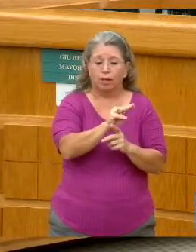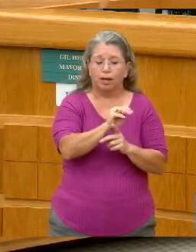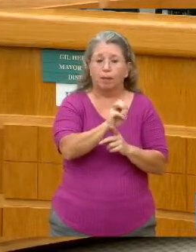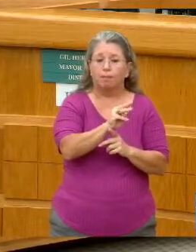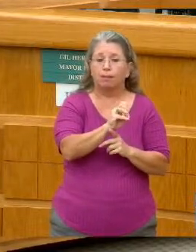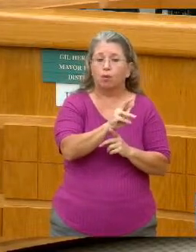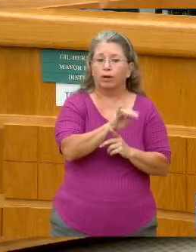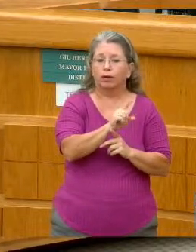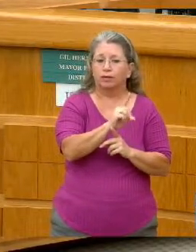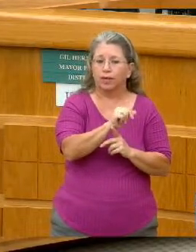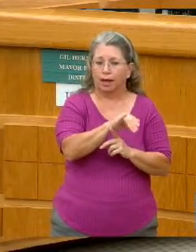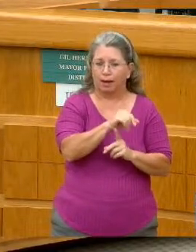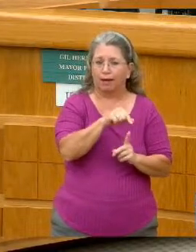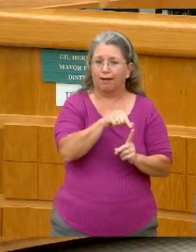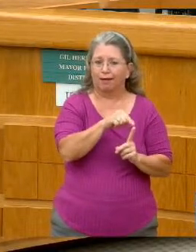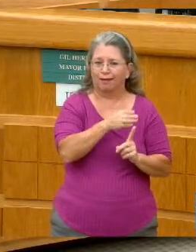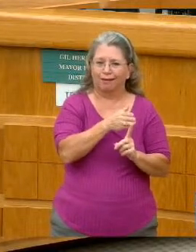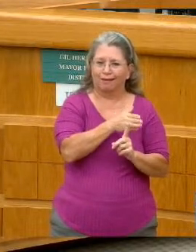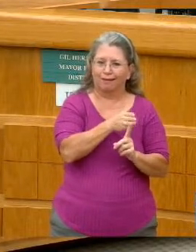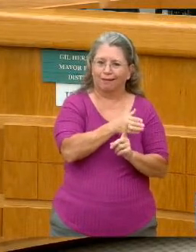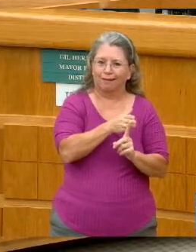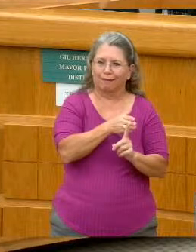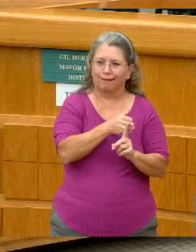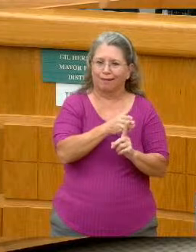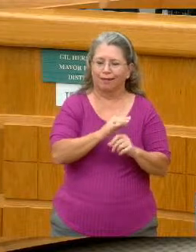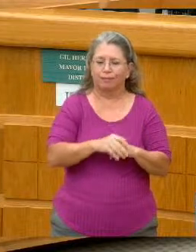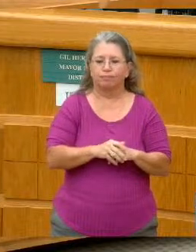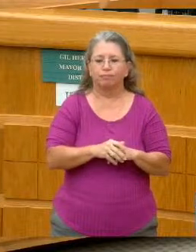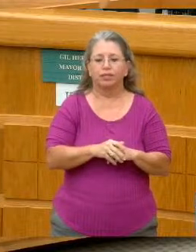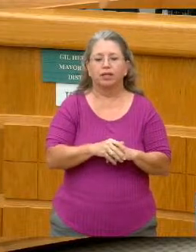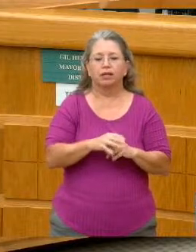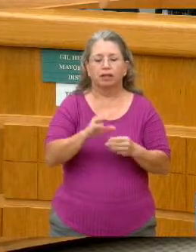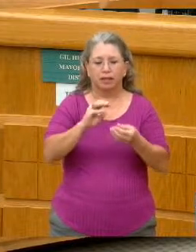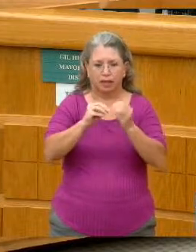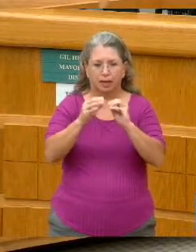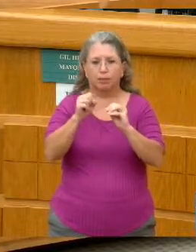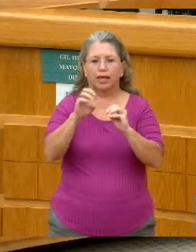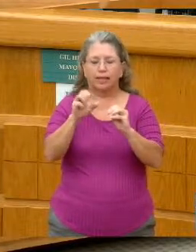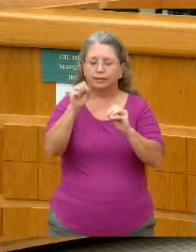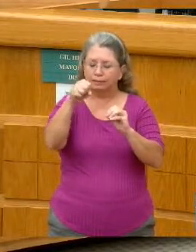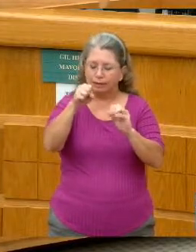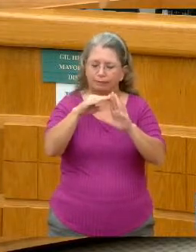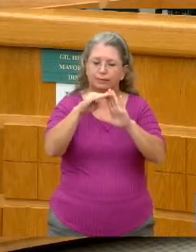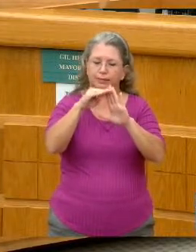starting. So COVID-19 cases, they're declining slowly in the Coastal Bend area.